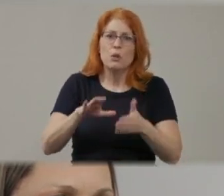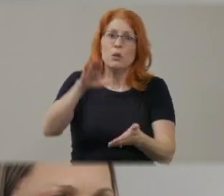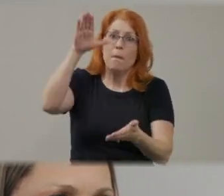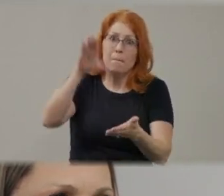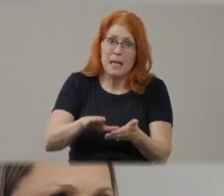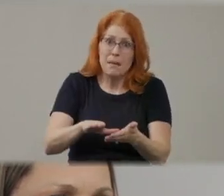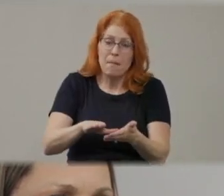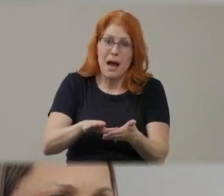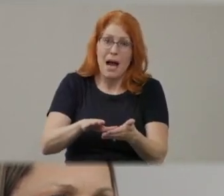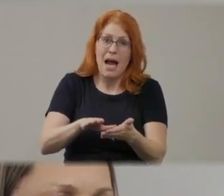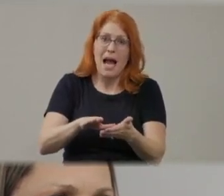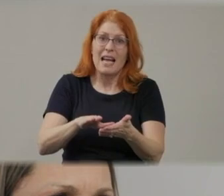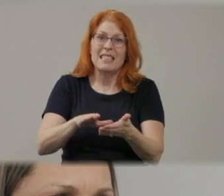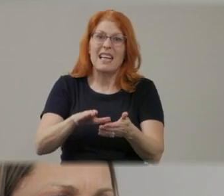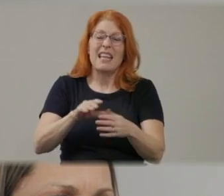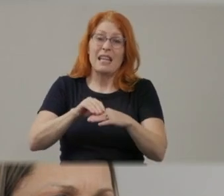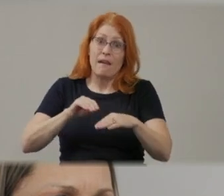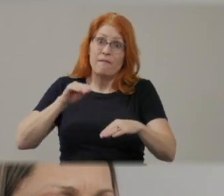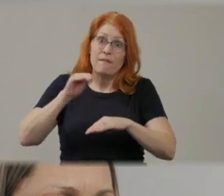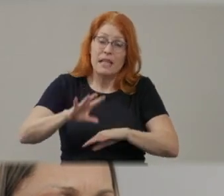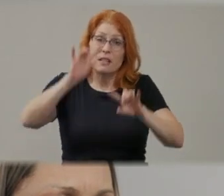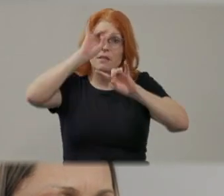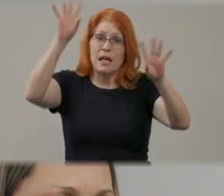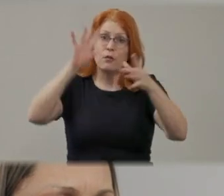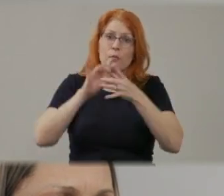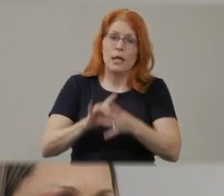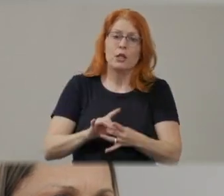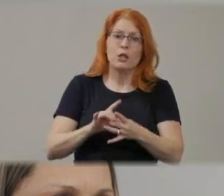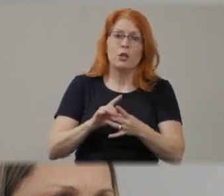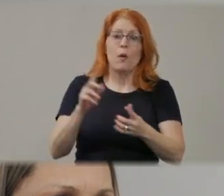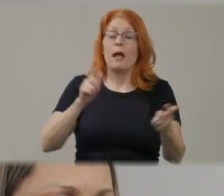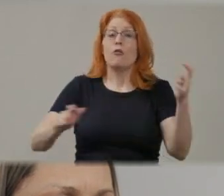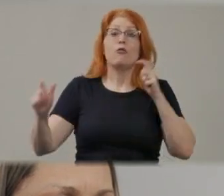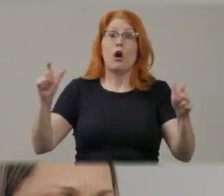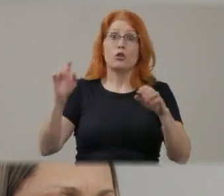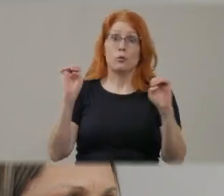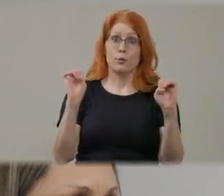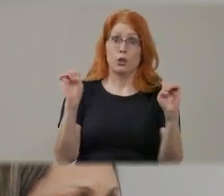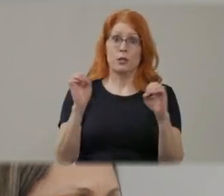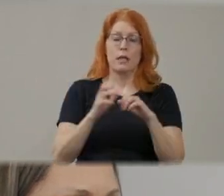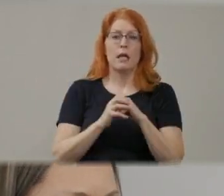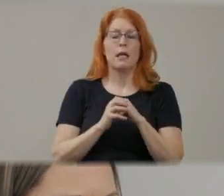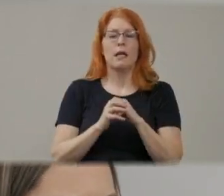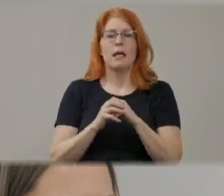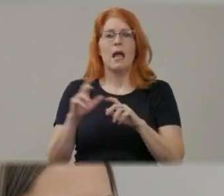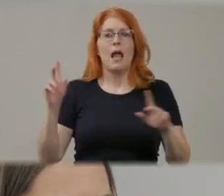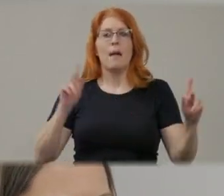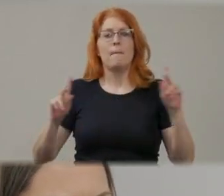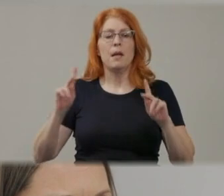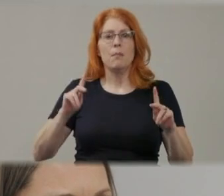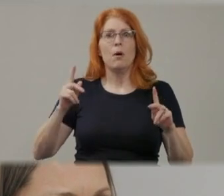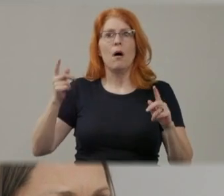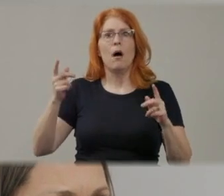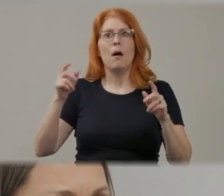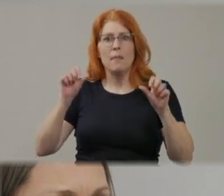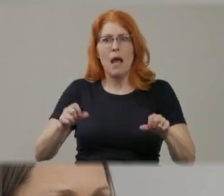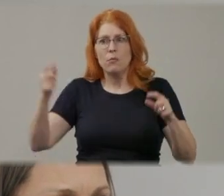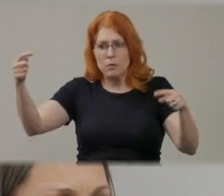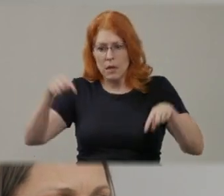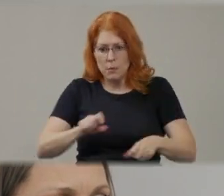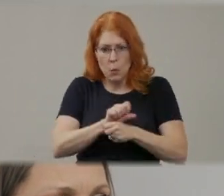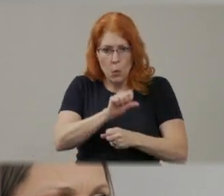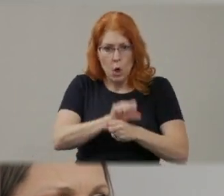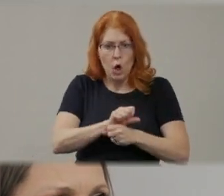of a disaster as it relates to a larger emergency, and people being able to come to work and being available to do